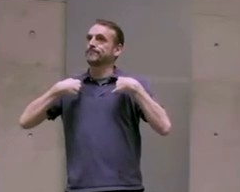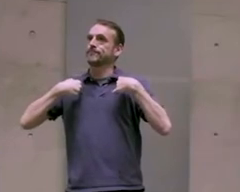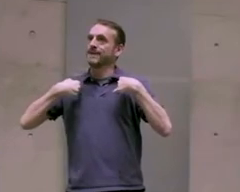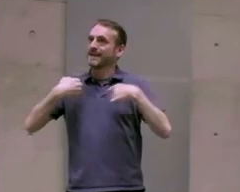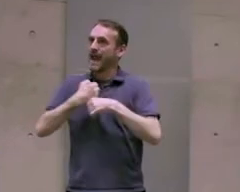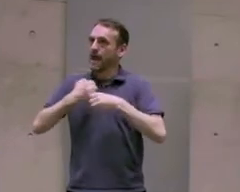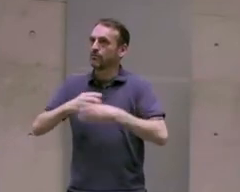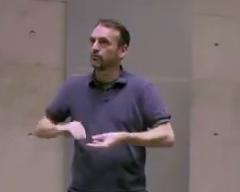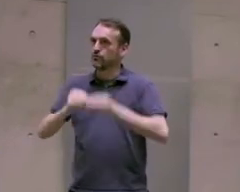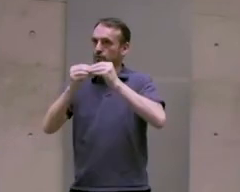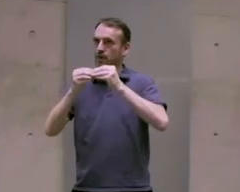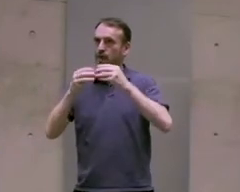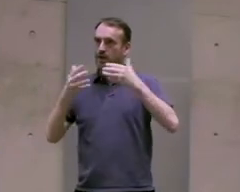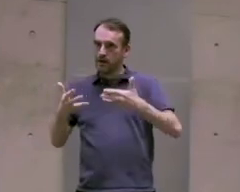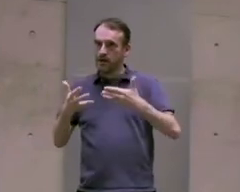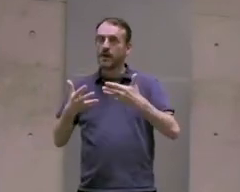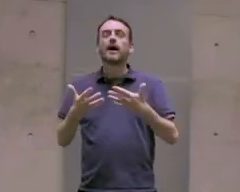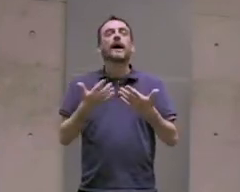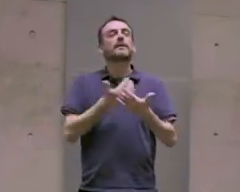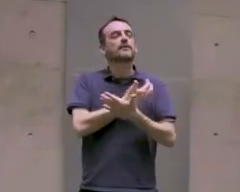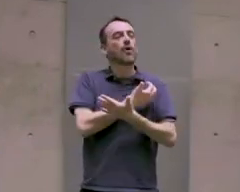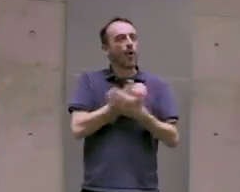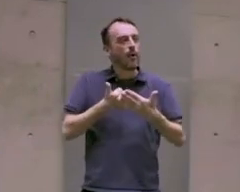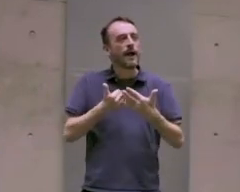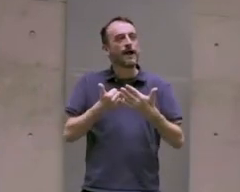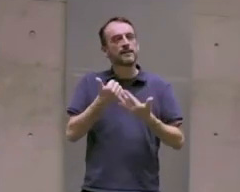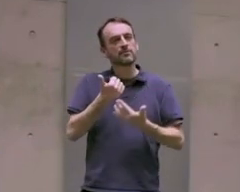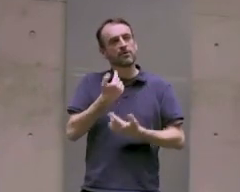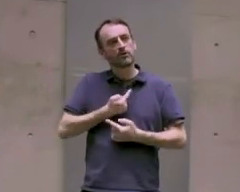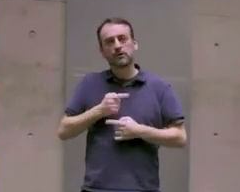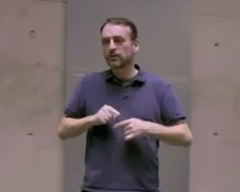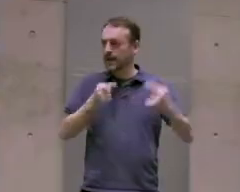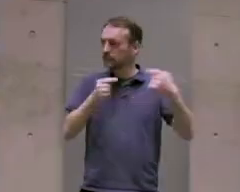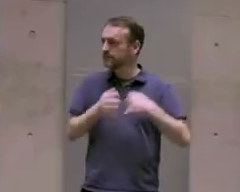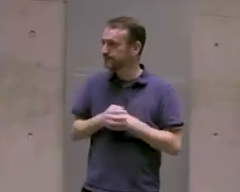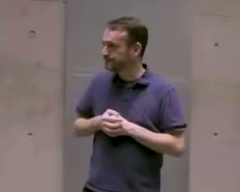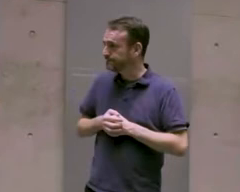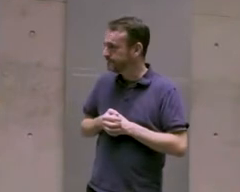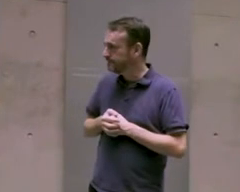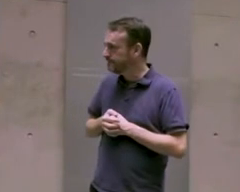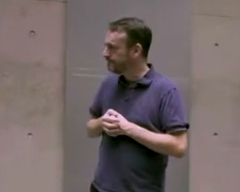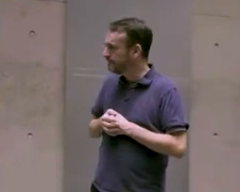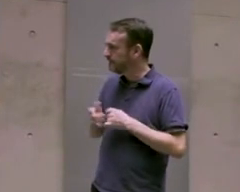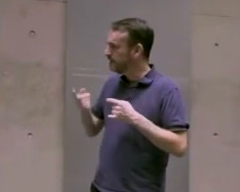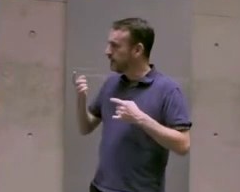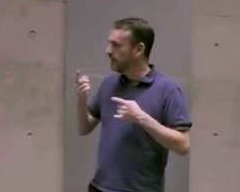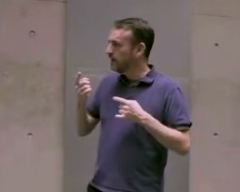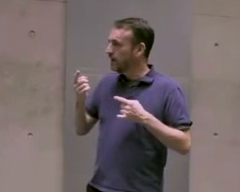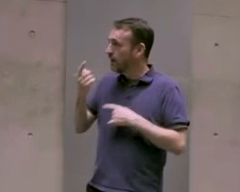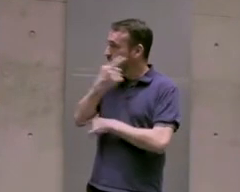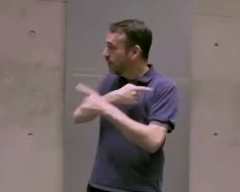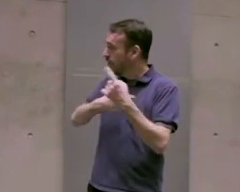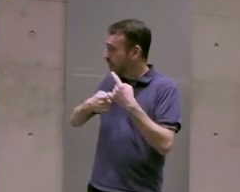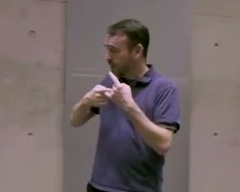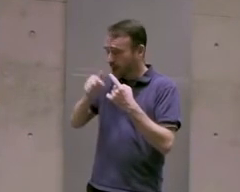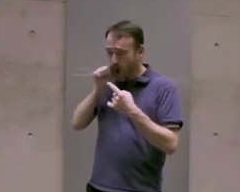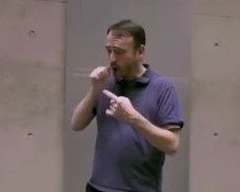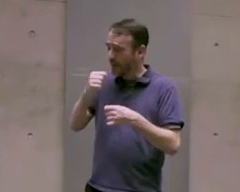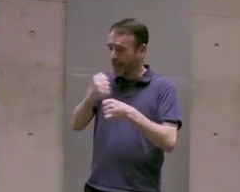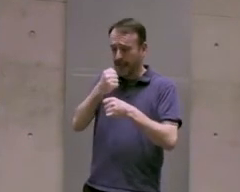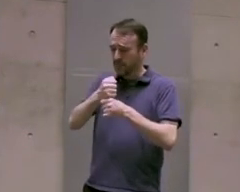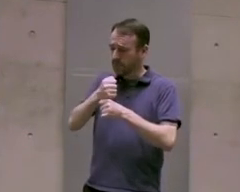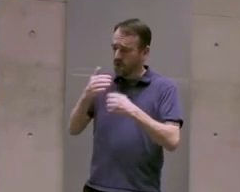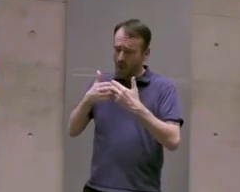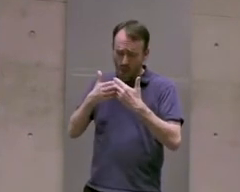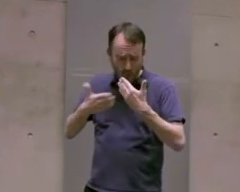are constantly kind of challenging yourself in that way. And how did they react? I mean, we all know the games take a very long time to make. Yeah.